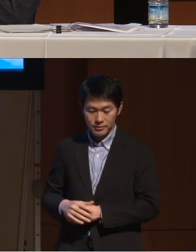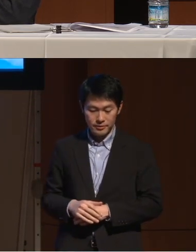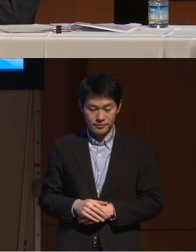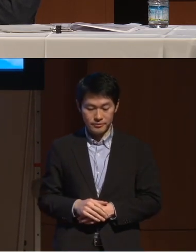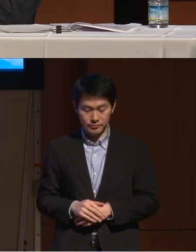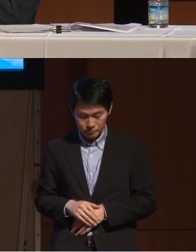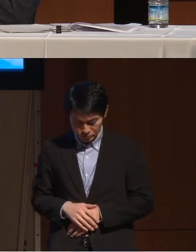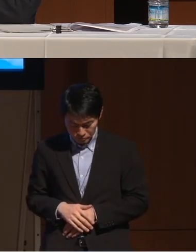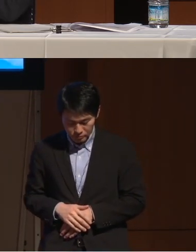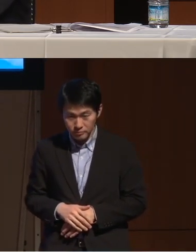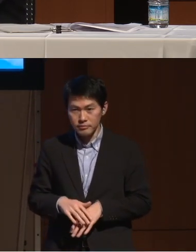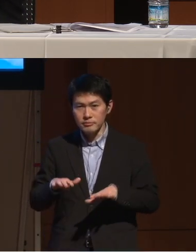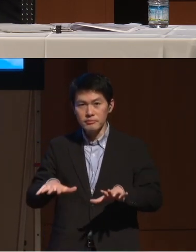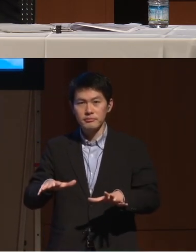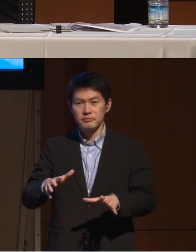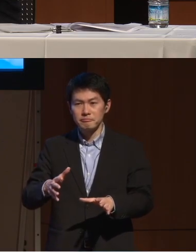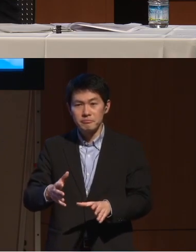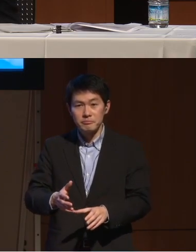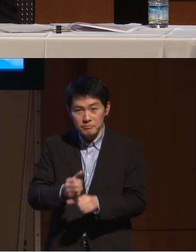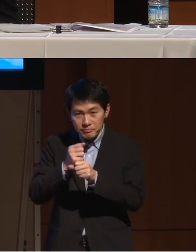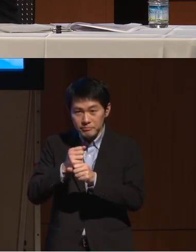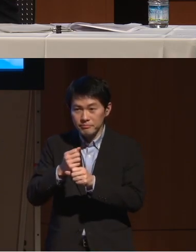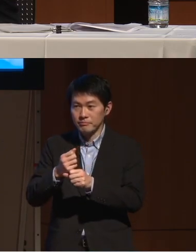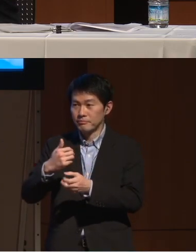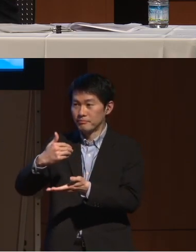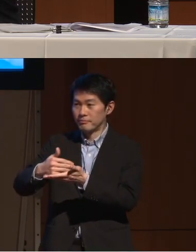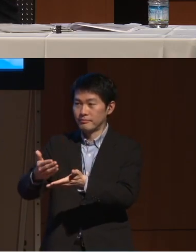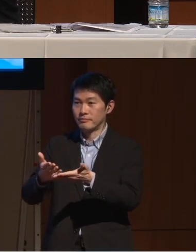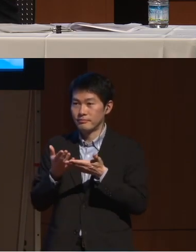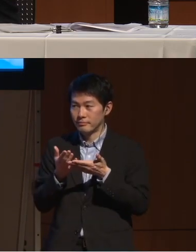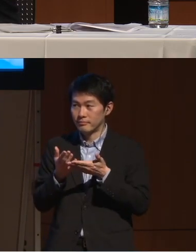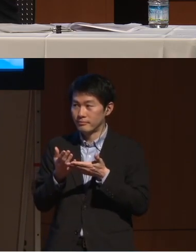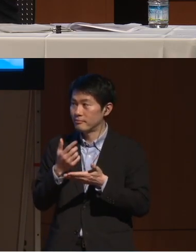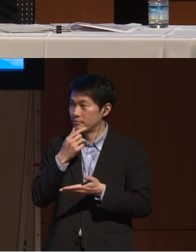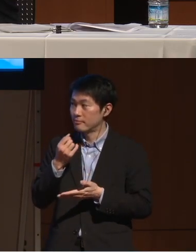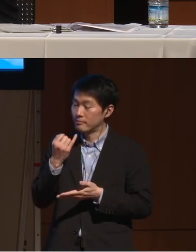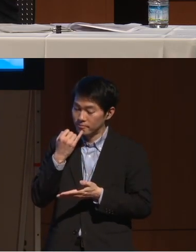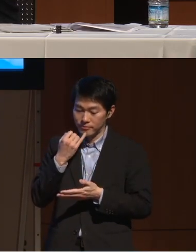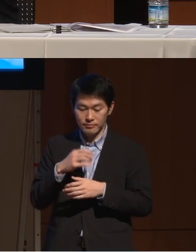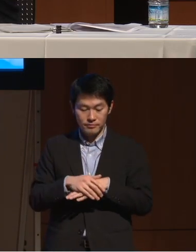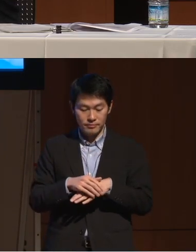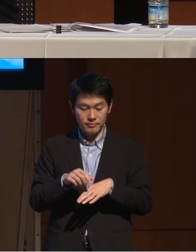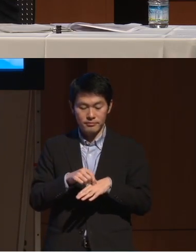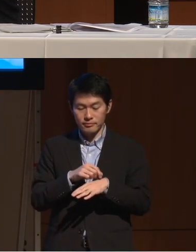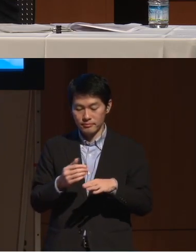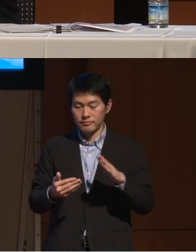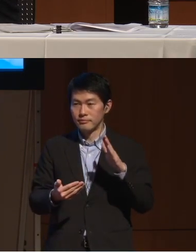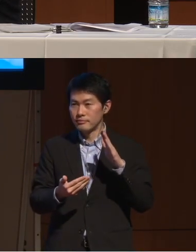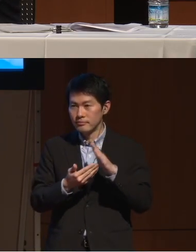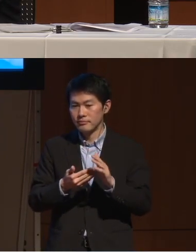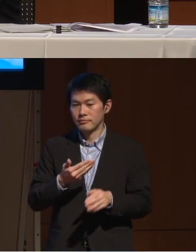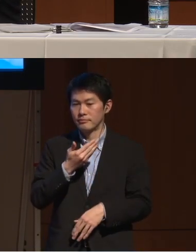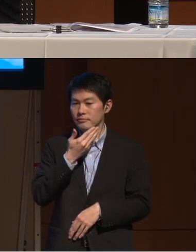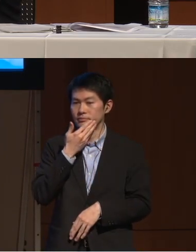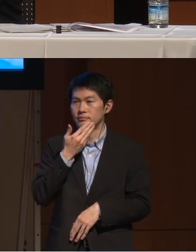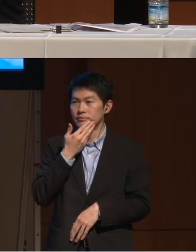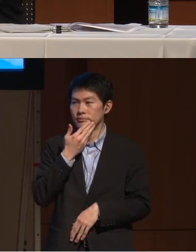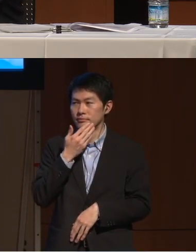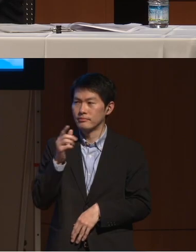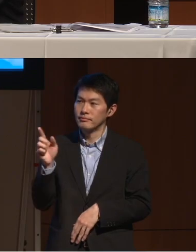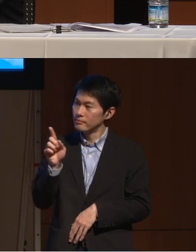this section. What is the most important key word for you to